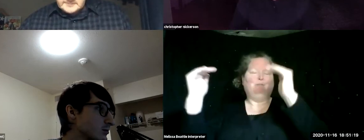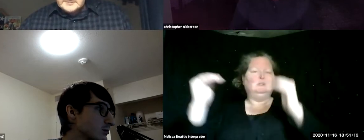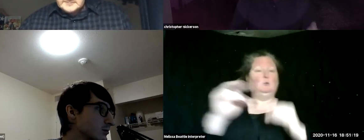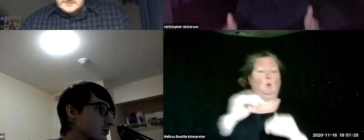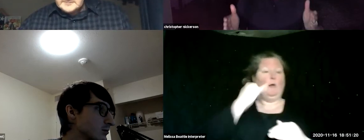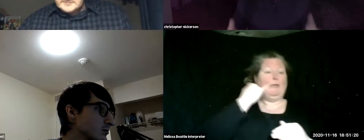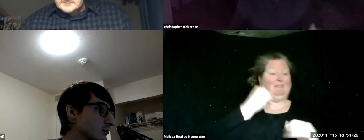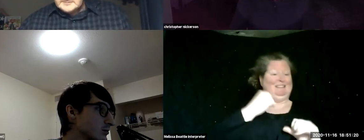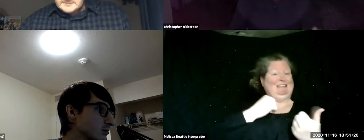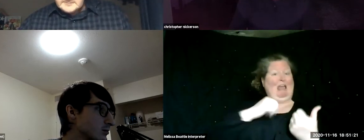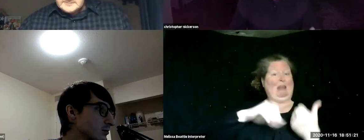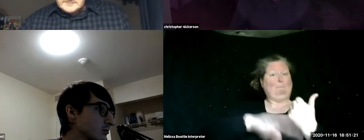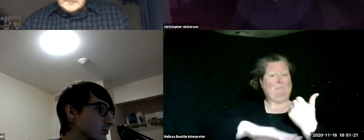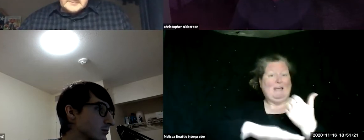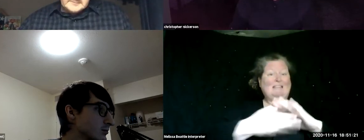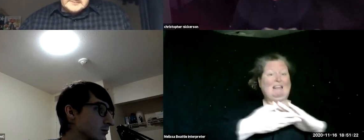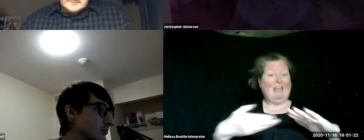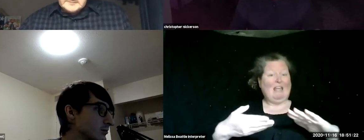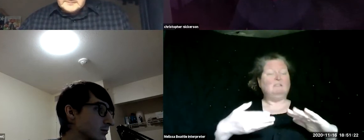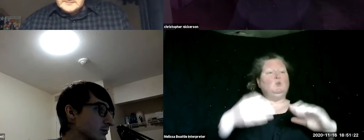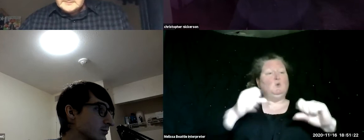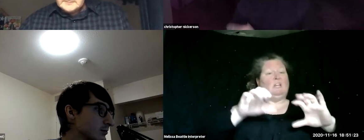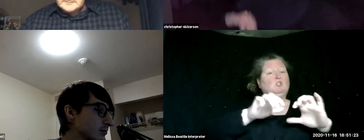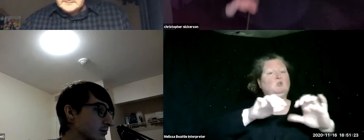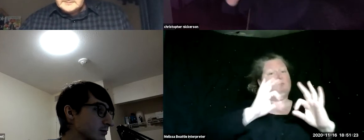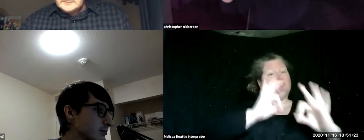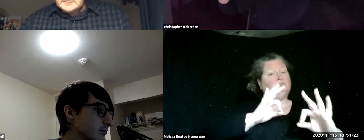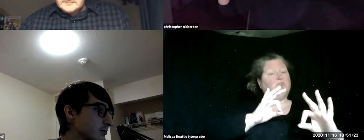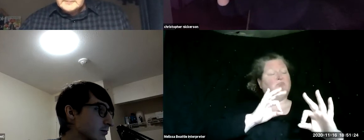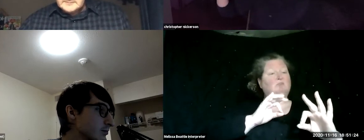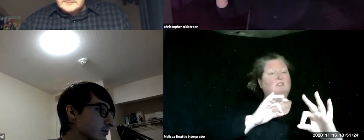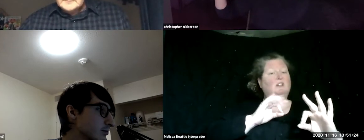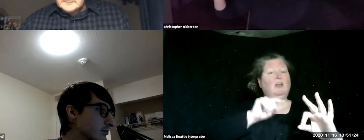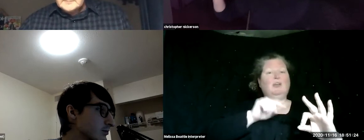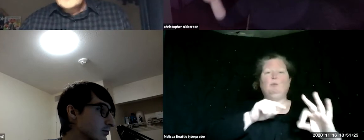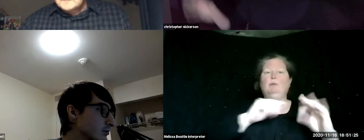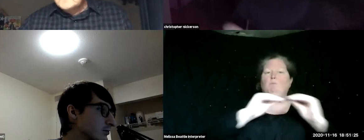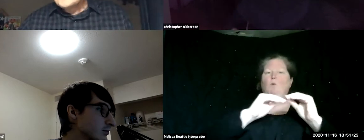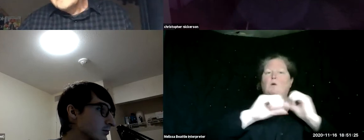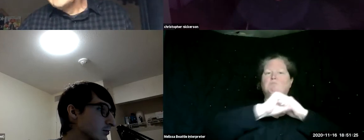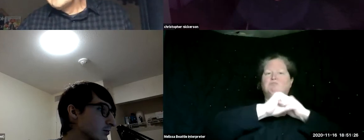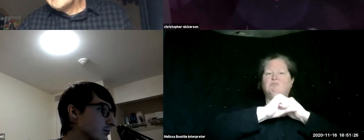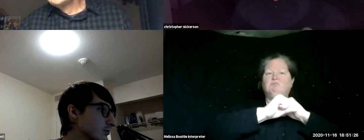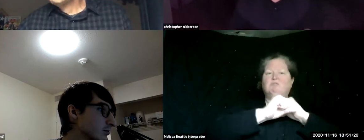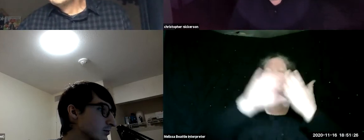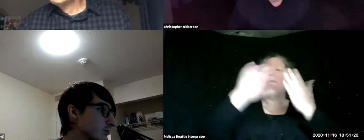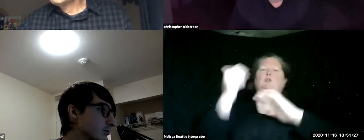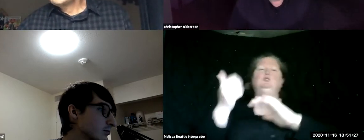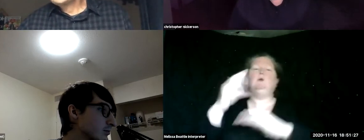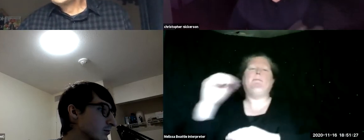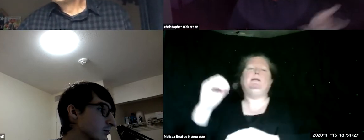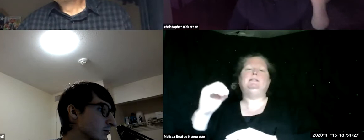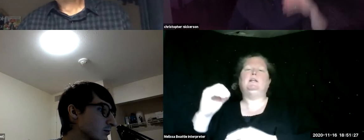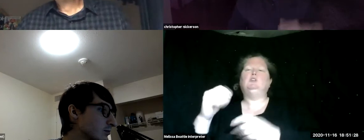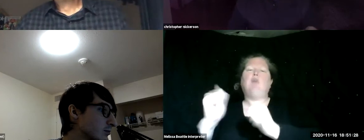basic things really, really, really well, you will be more secure than the people who are trying to do the esoteric stuff all day long. You